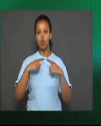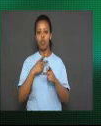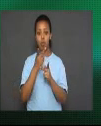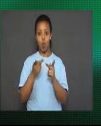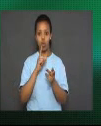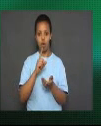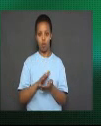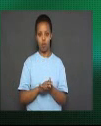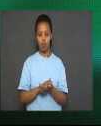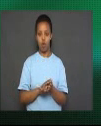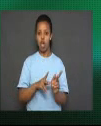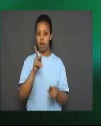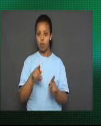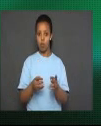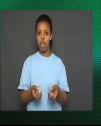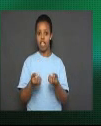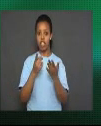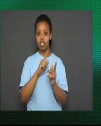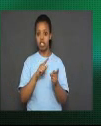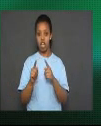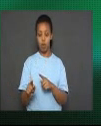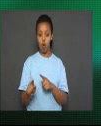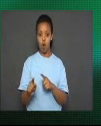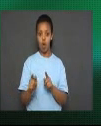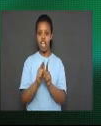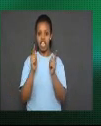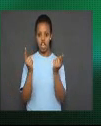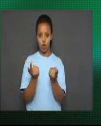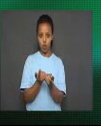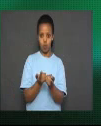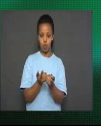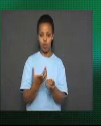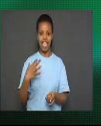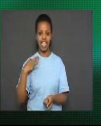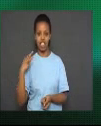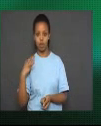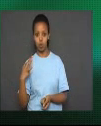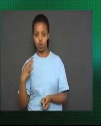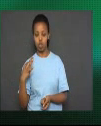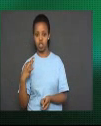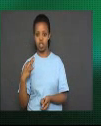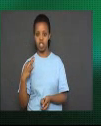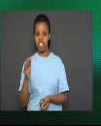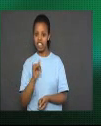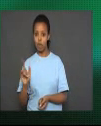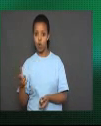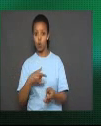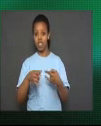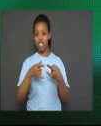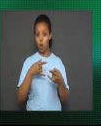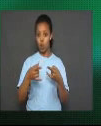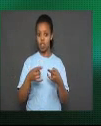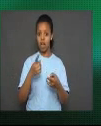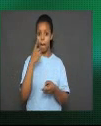term population describes a group of individuals of the same species in